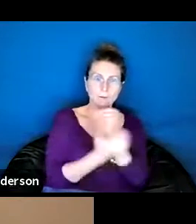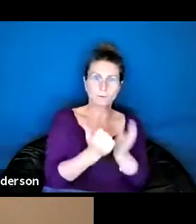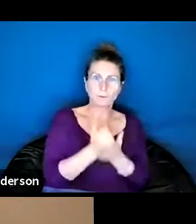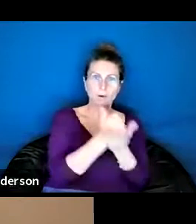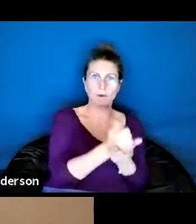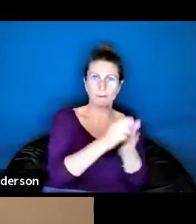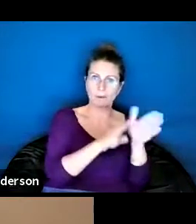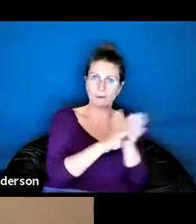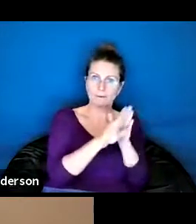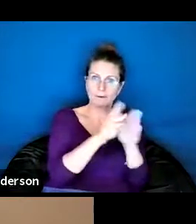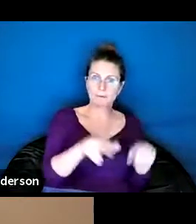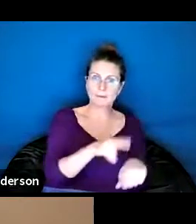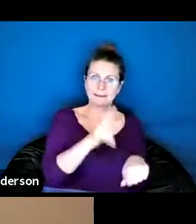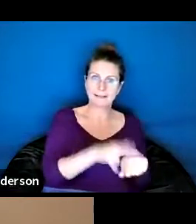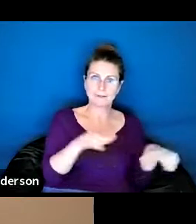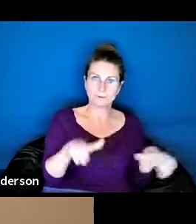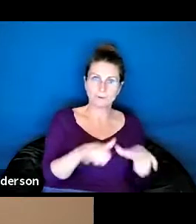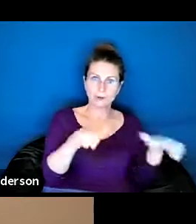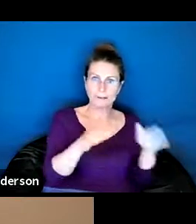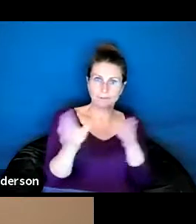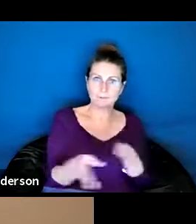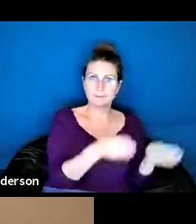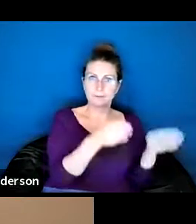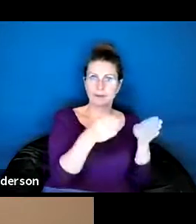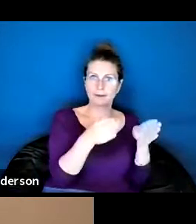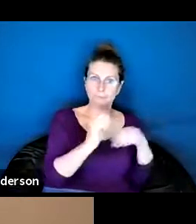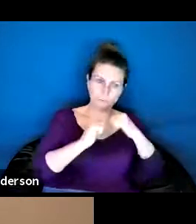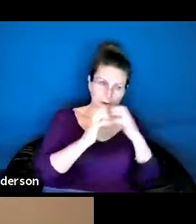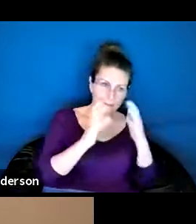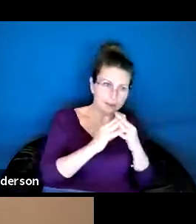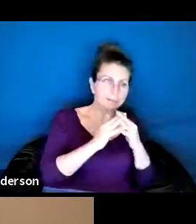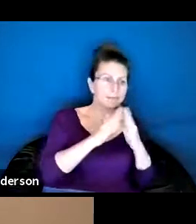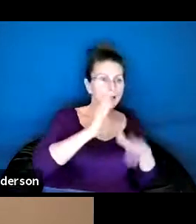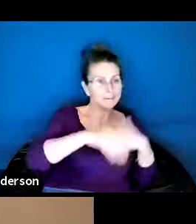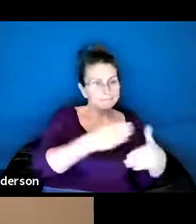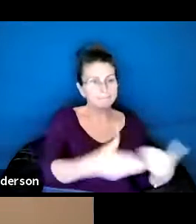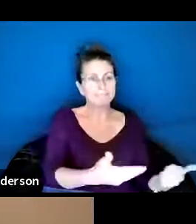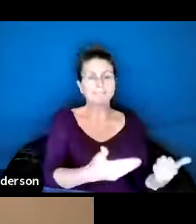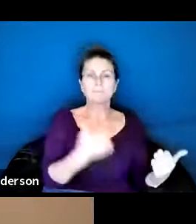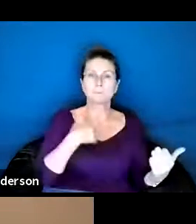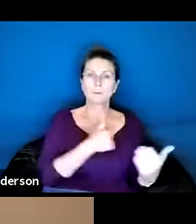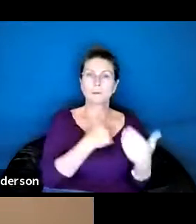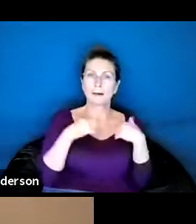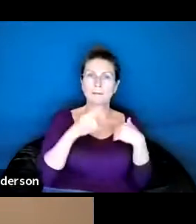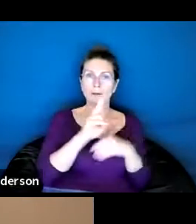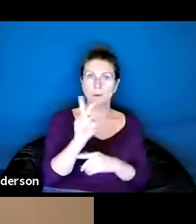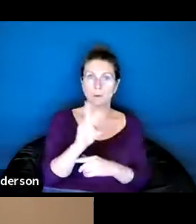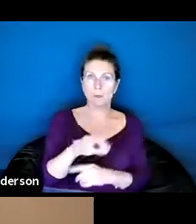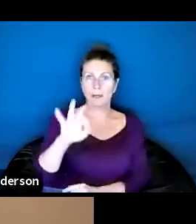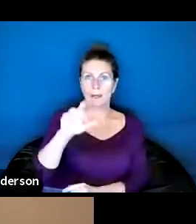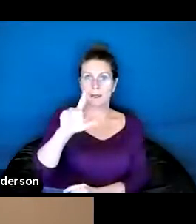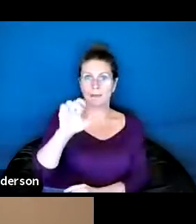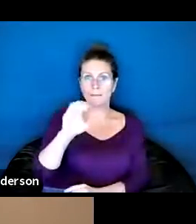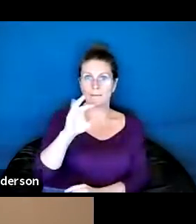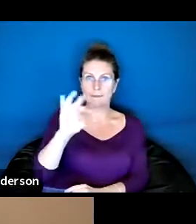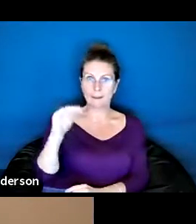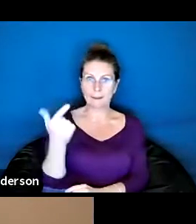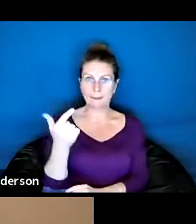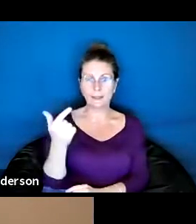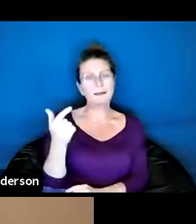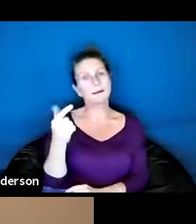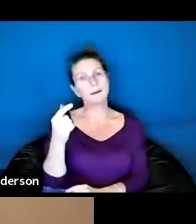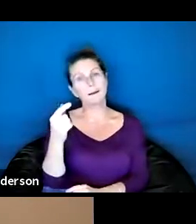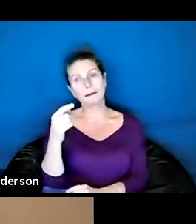make them a reality. And that, we've got the UK Fleming Fund, which is spending 265 million supporting